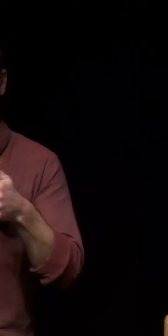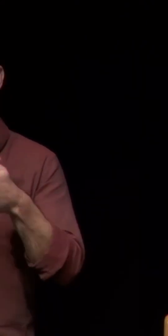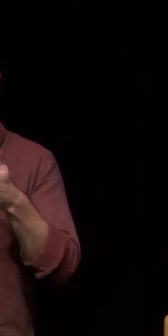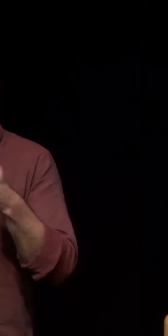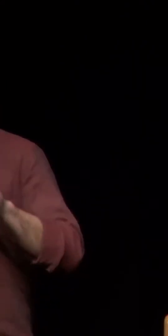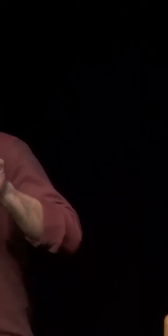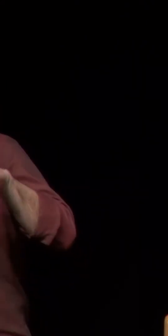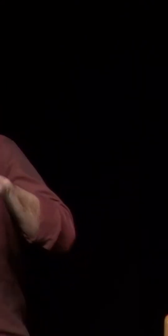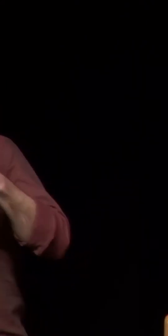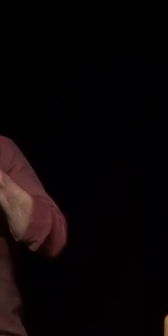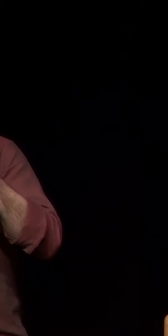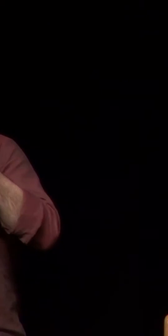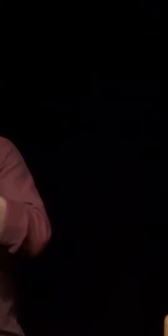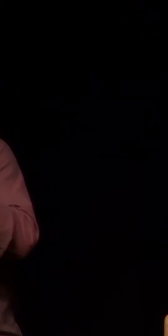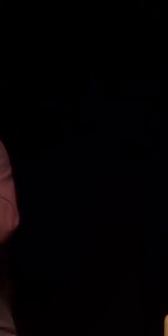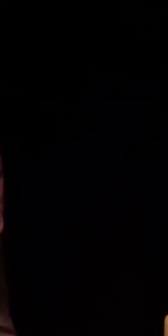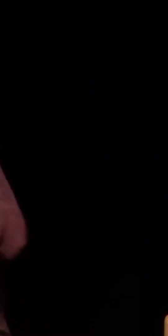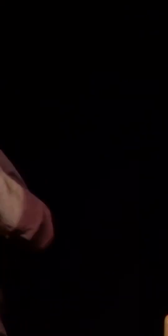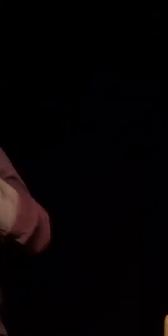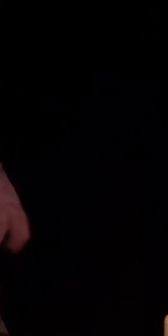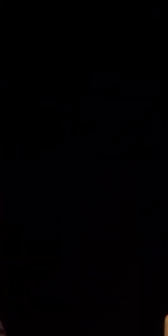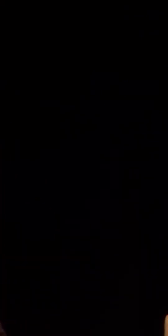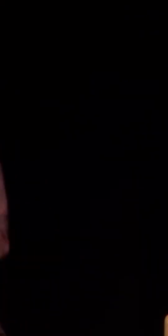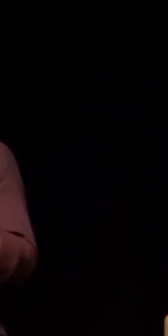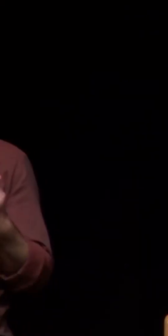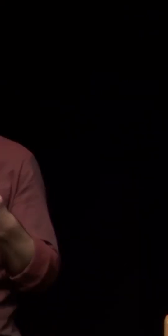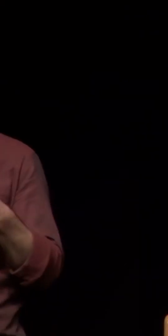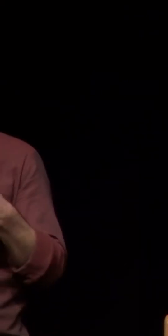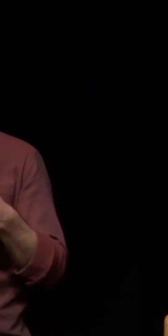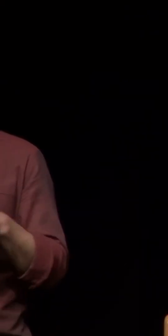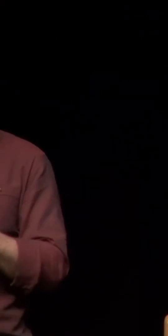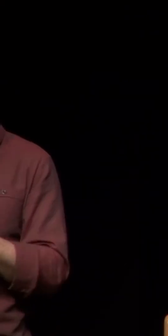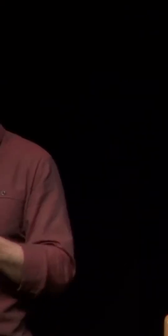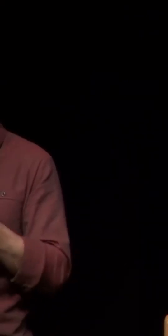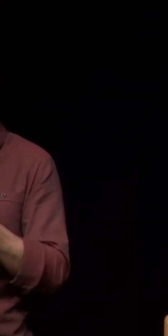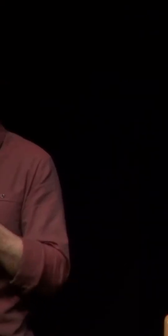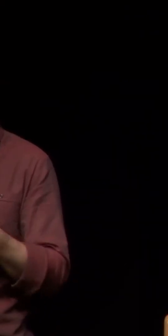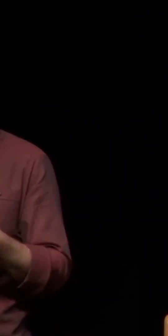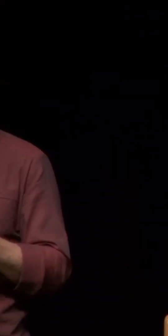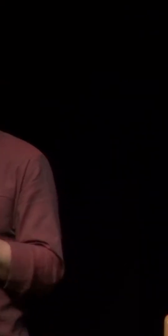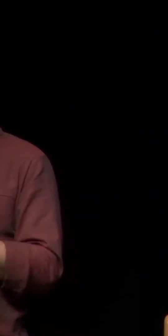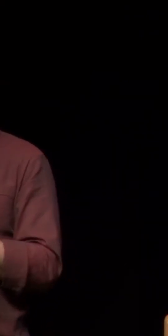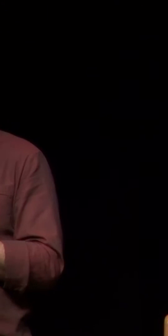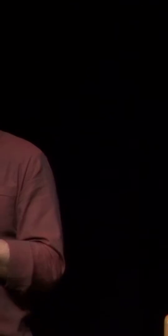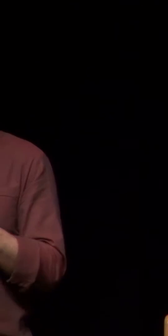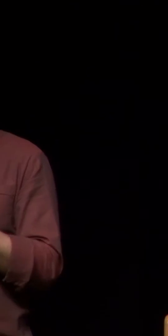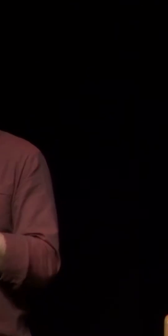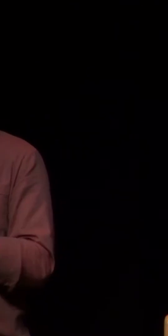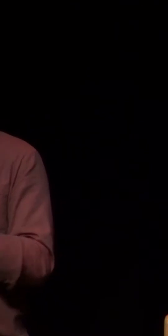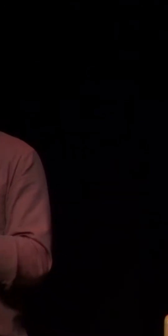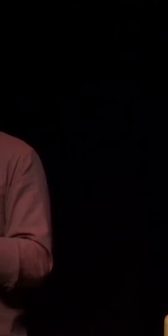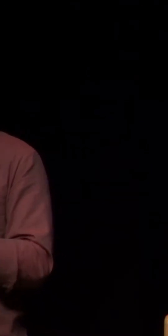now committed to, whether it's federal or provincial elections. I understand there'll be one in Ontario next June. So there's